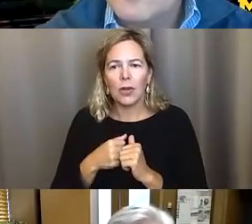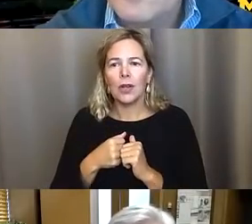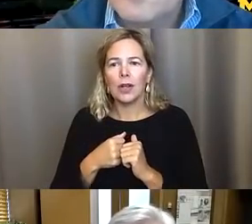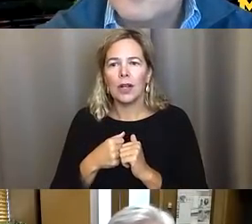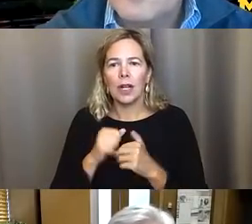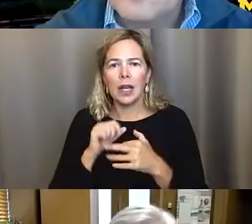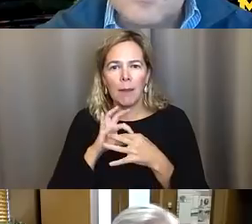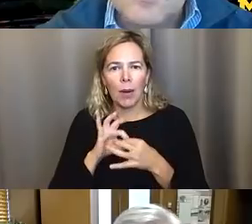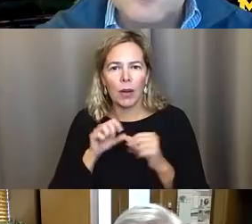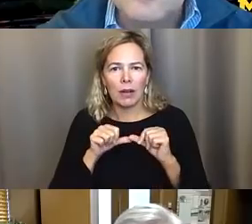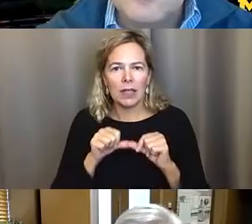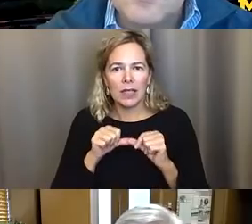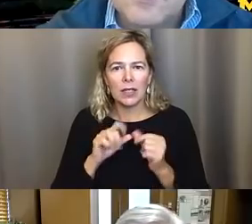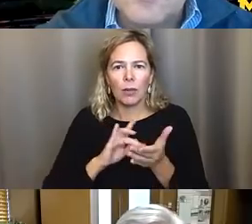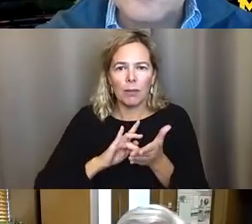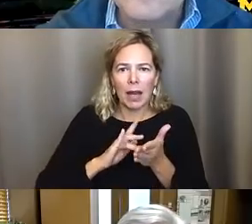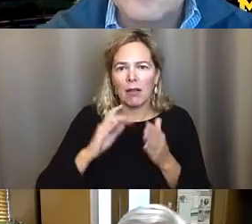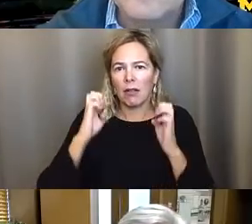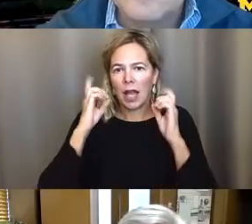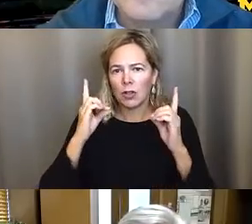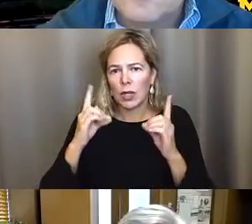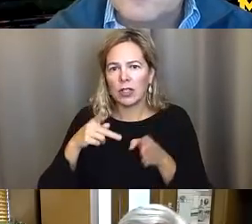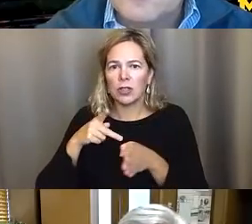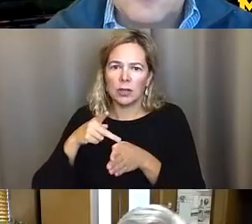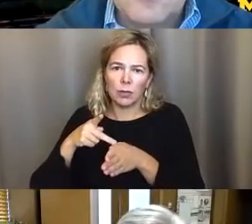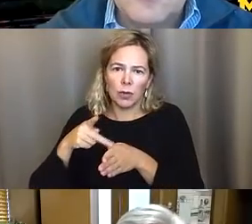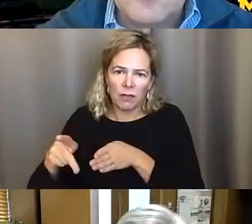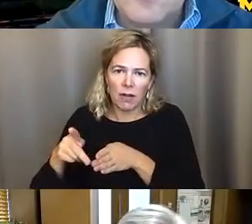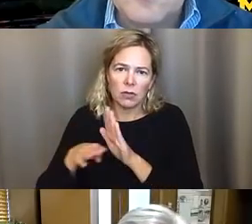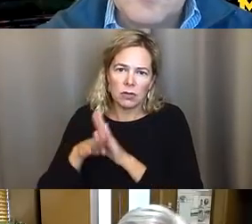continuing medical education and professional development.